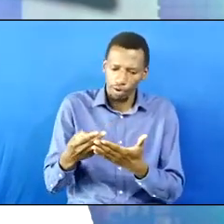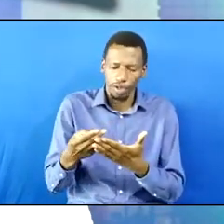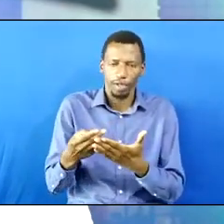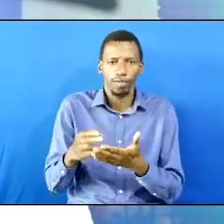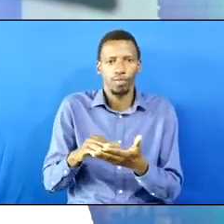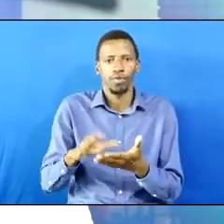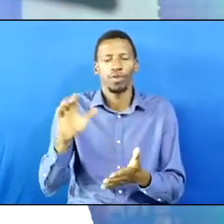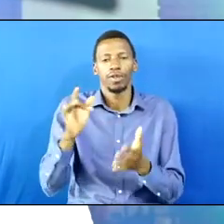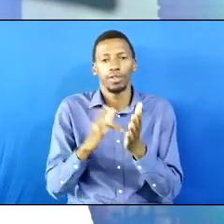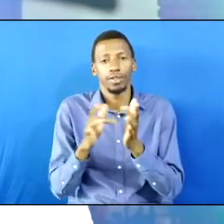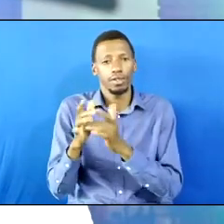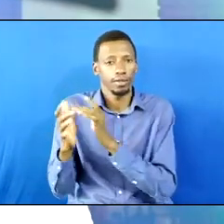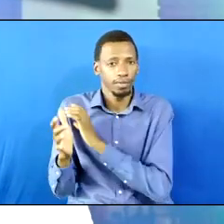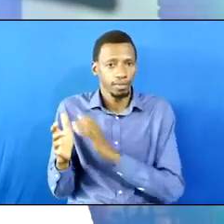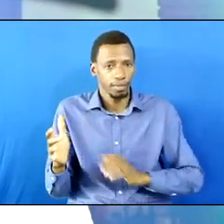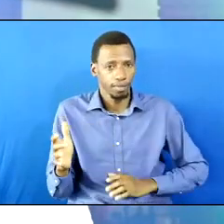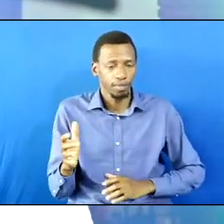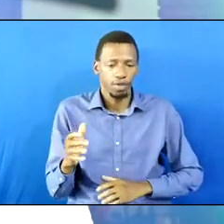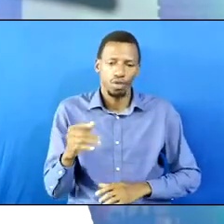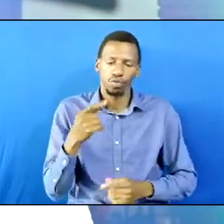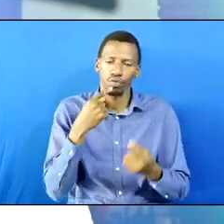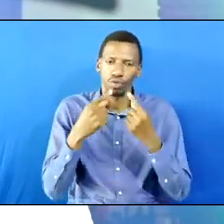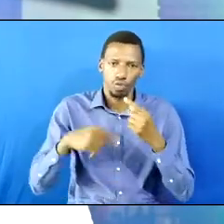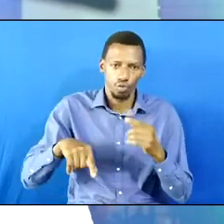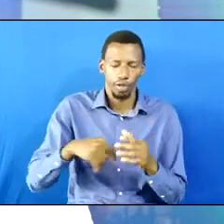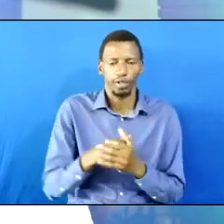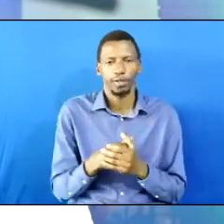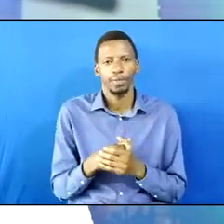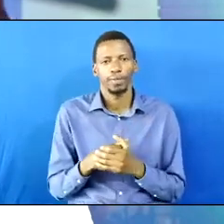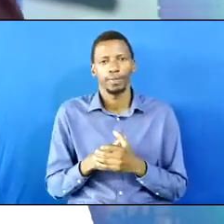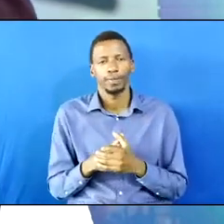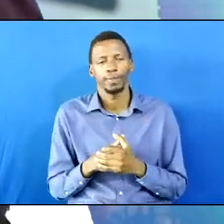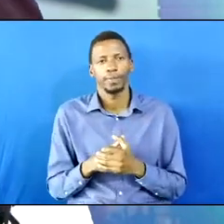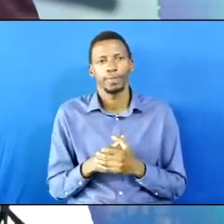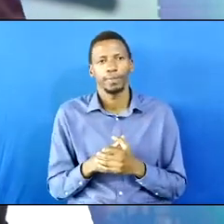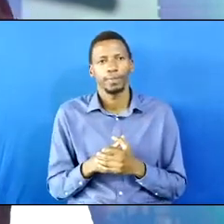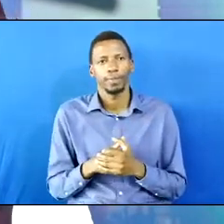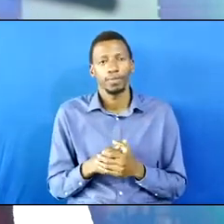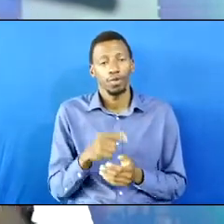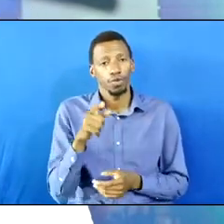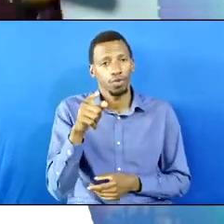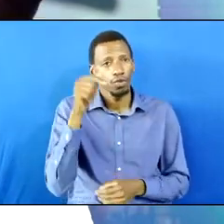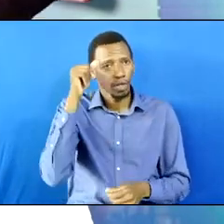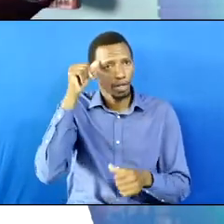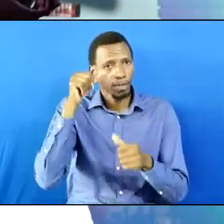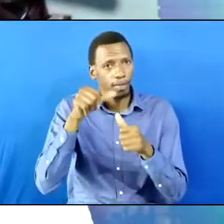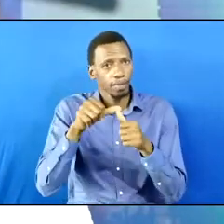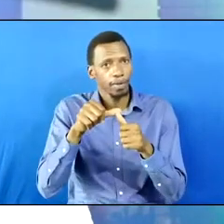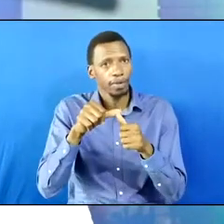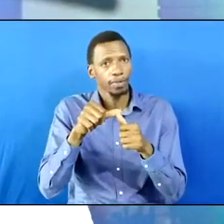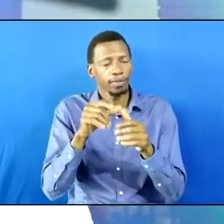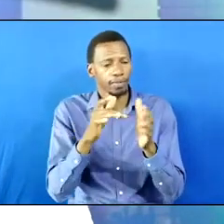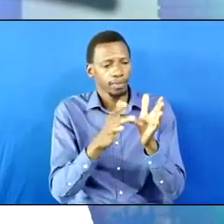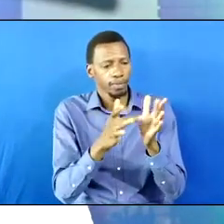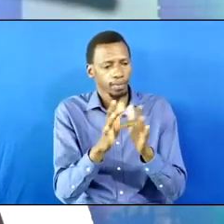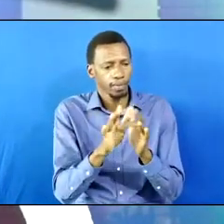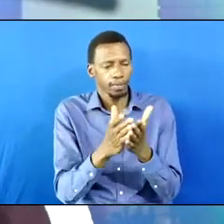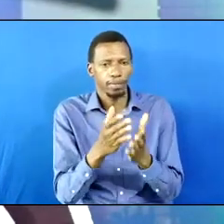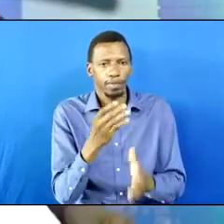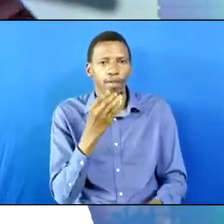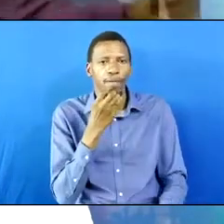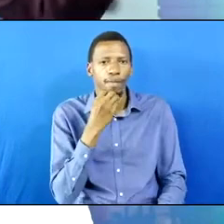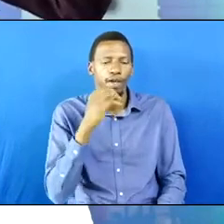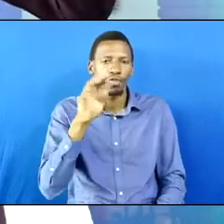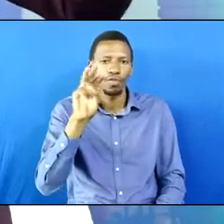to minister by using your weak hands as you minister unto the children of God. You remember the book of Matthew mentioned